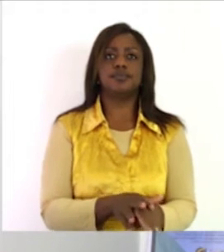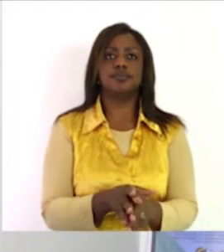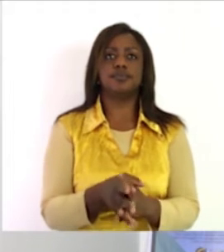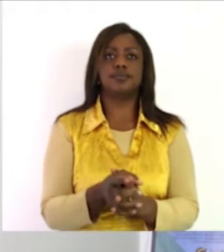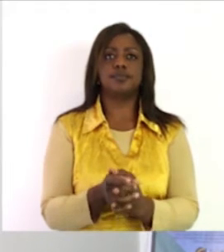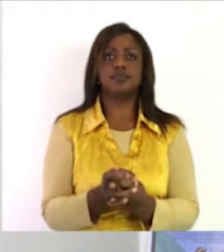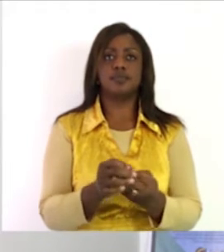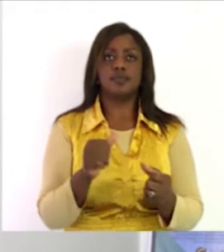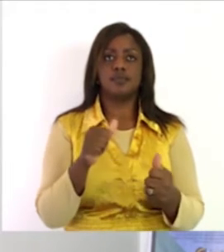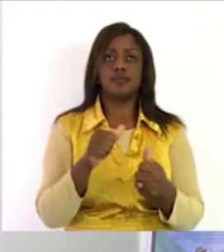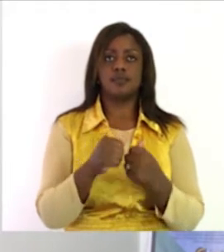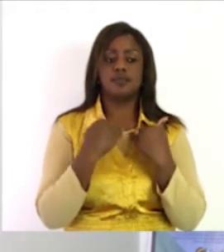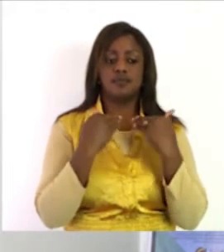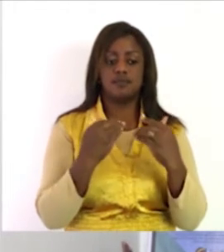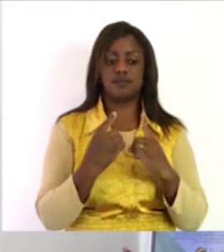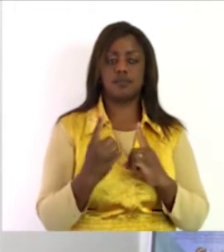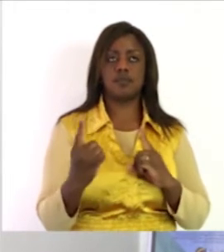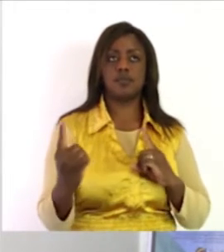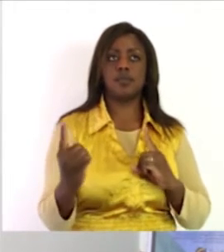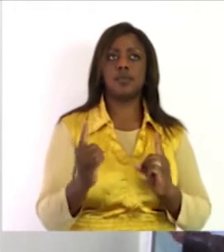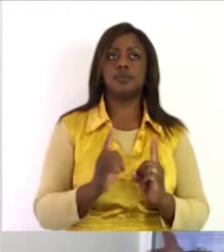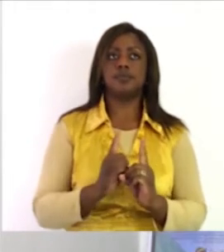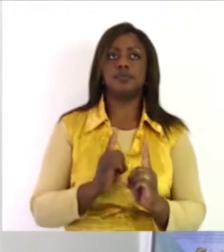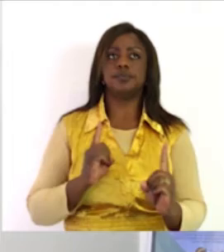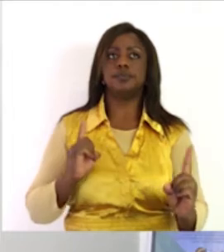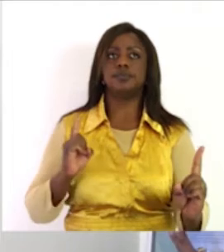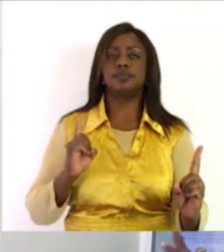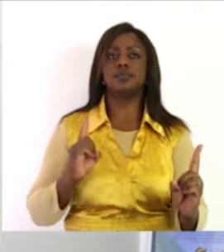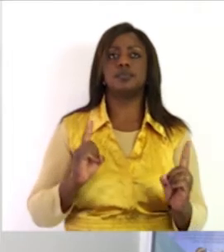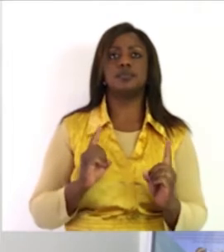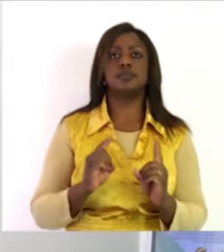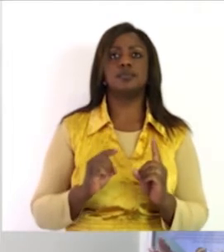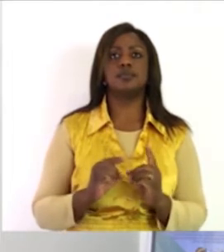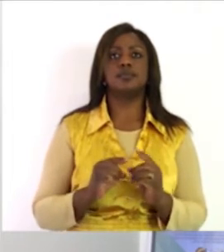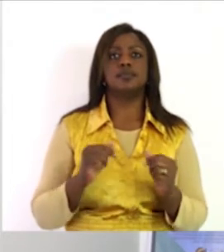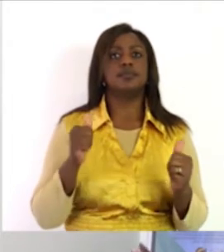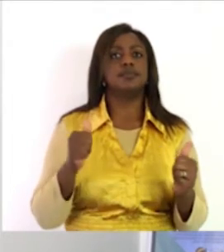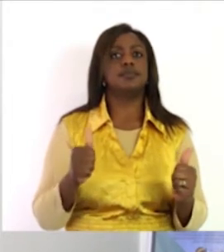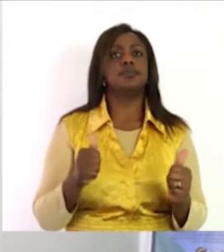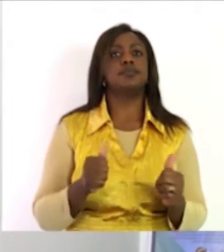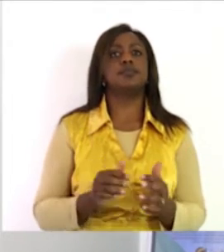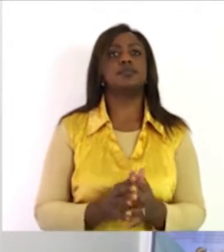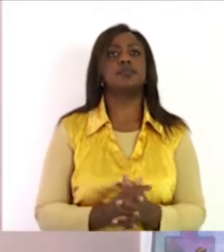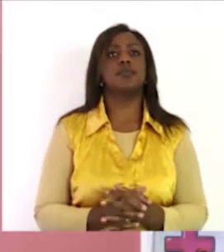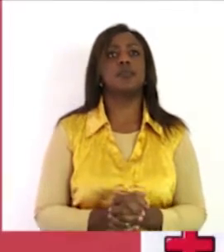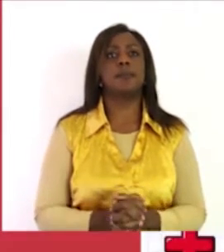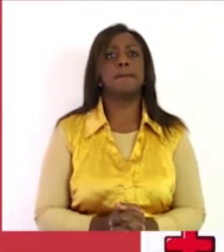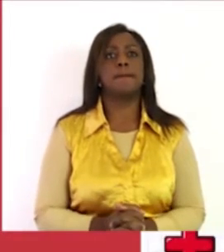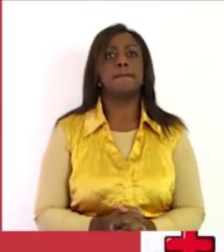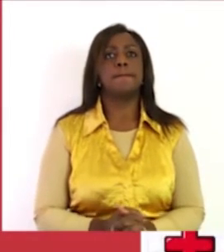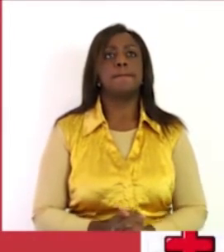and obviously practice social distancing. Make sure you are touching nobody and no one.